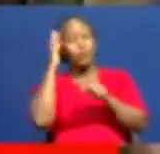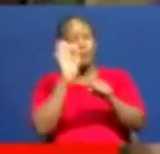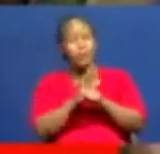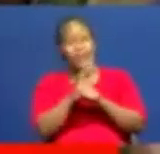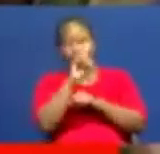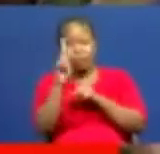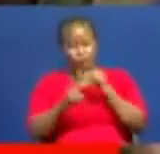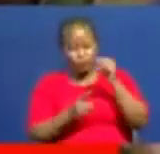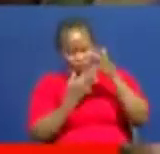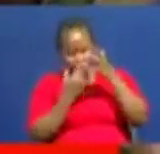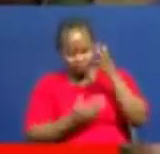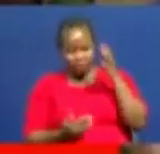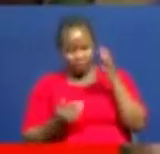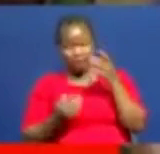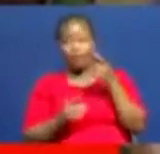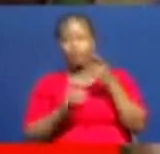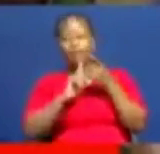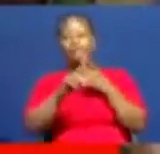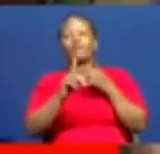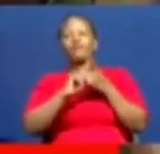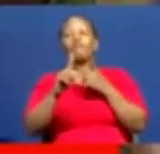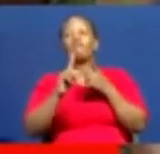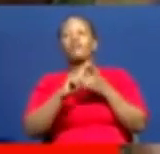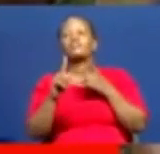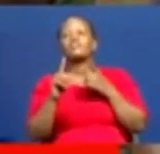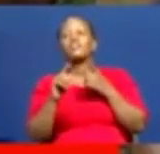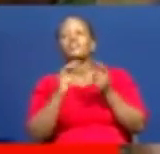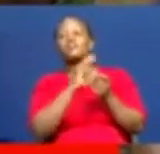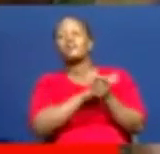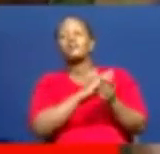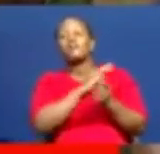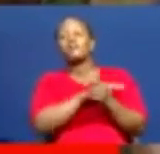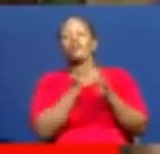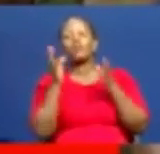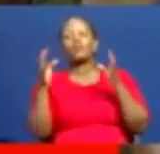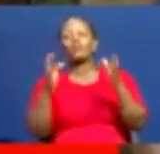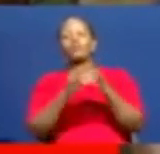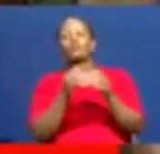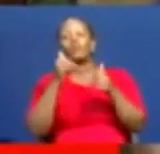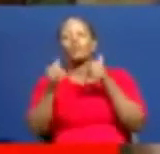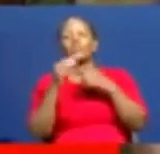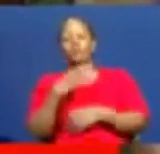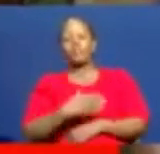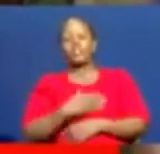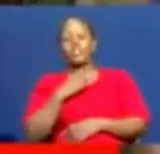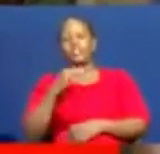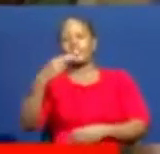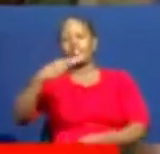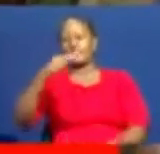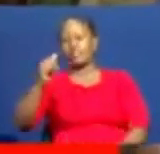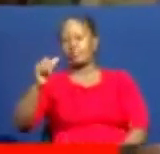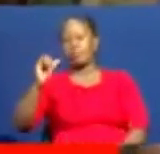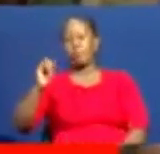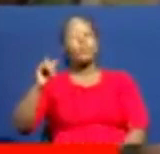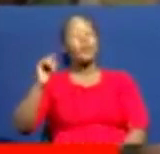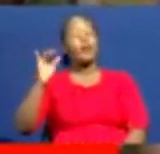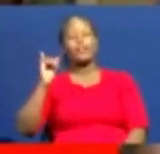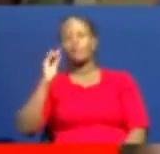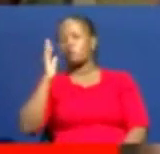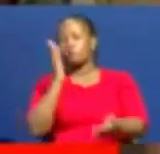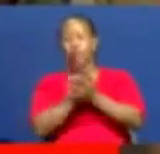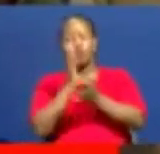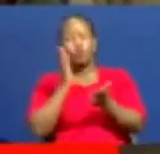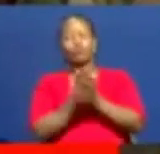Let me start with the mission that went to visit Haiti. Yes, there was an